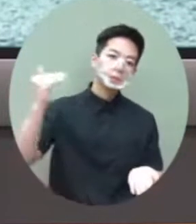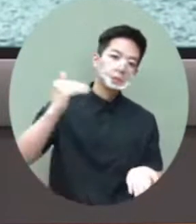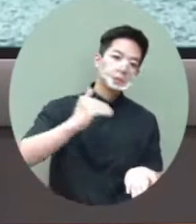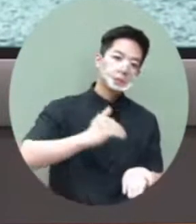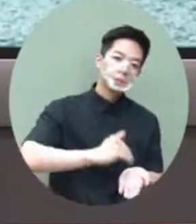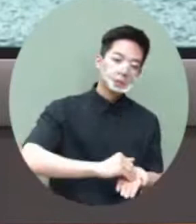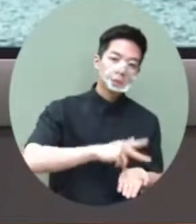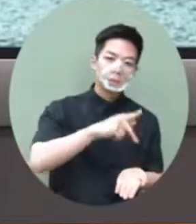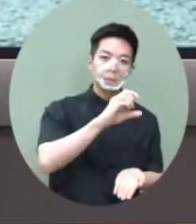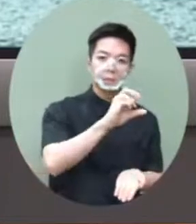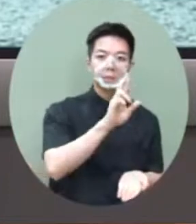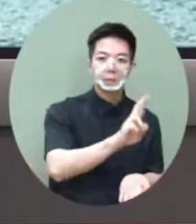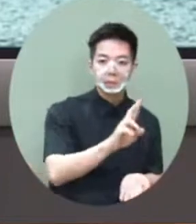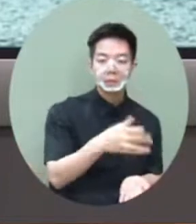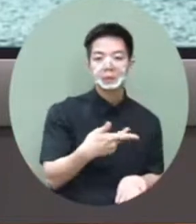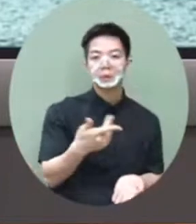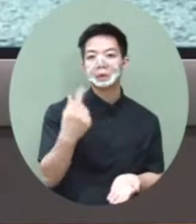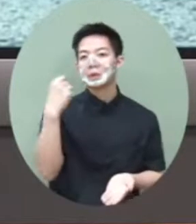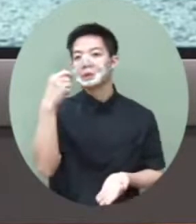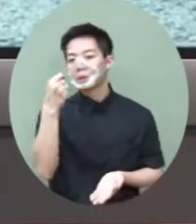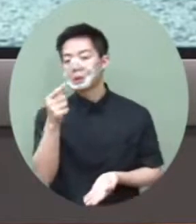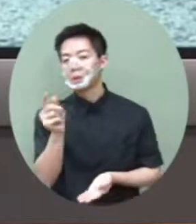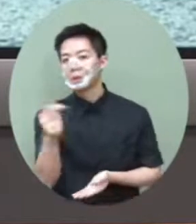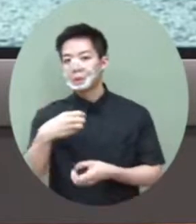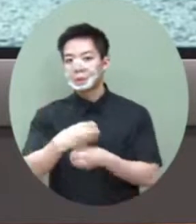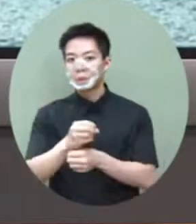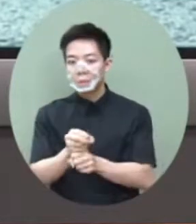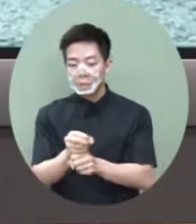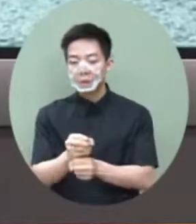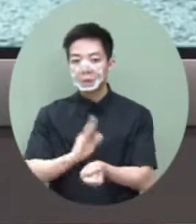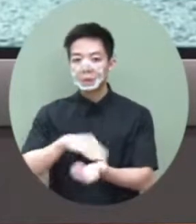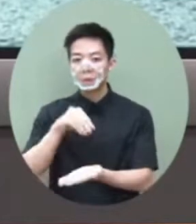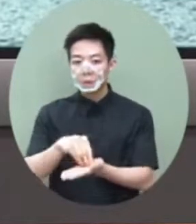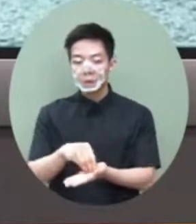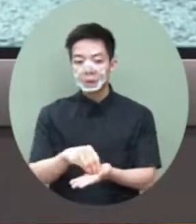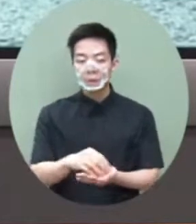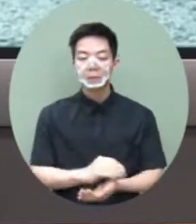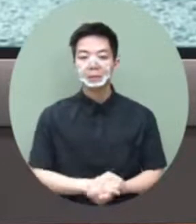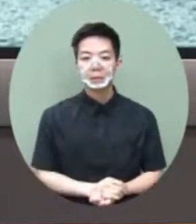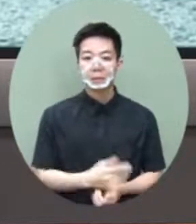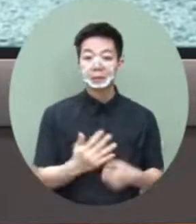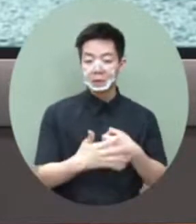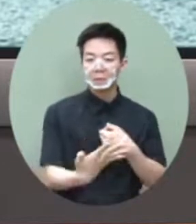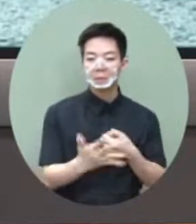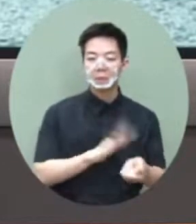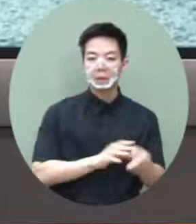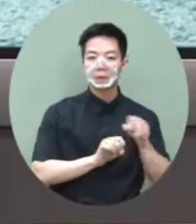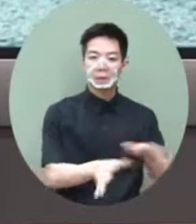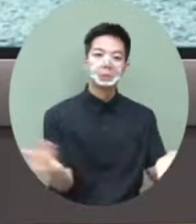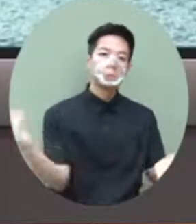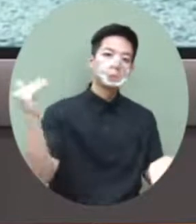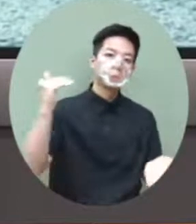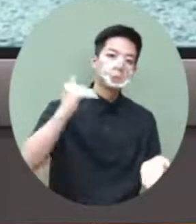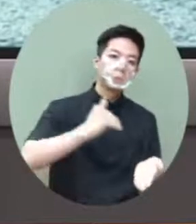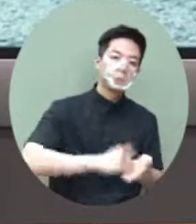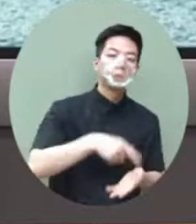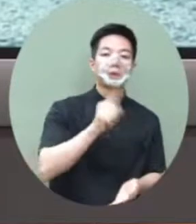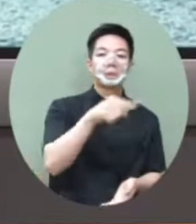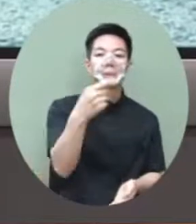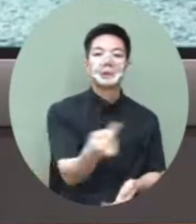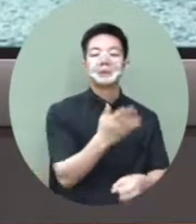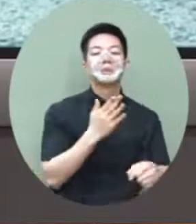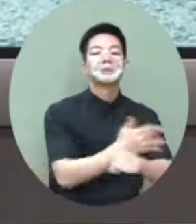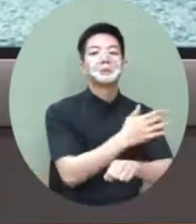20,082 cases. So the accumulative number from PCR and RAT since